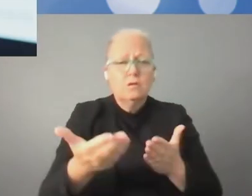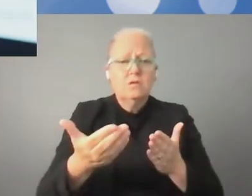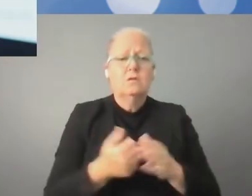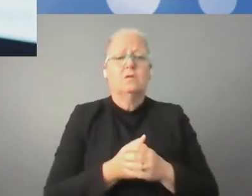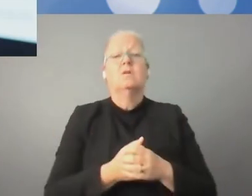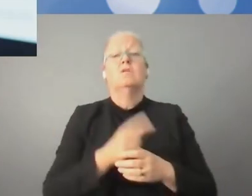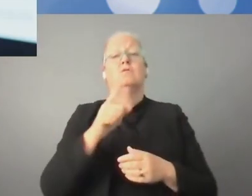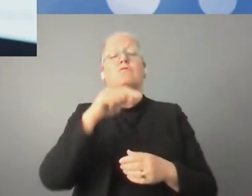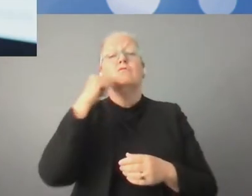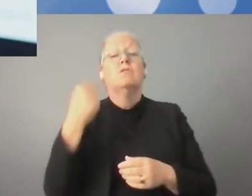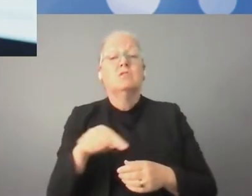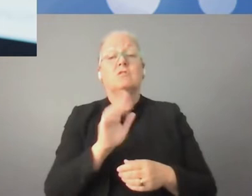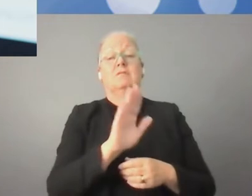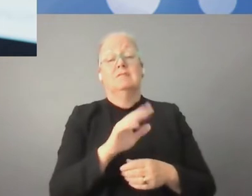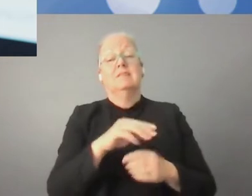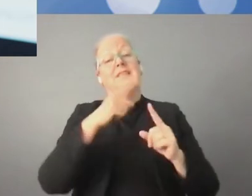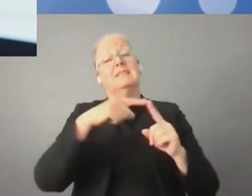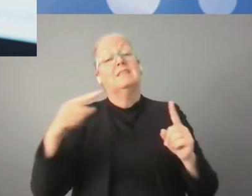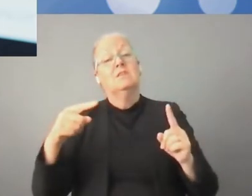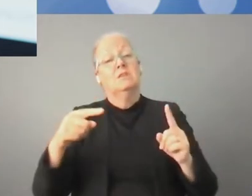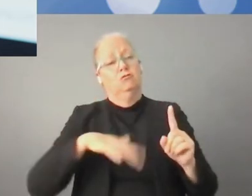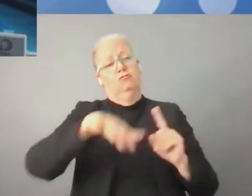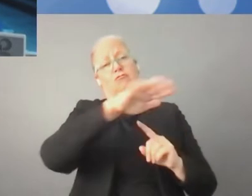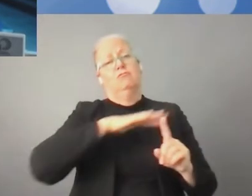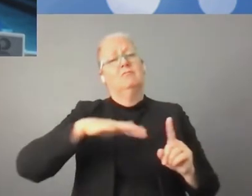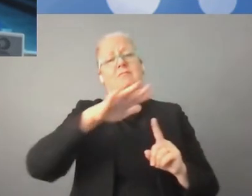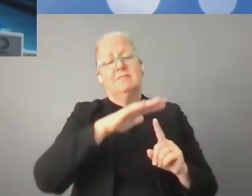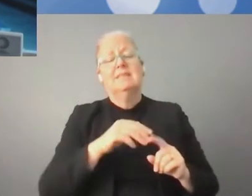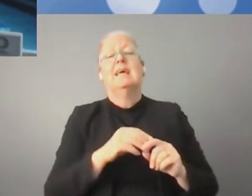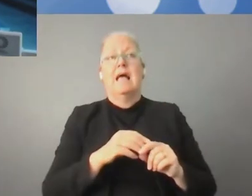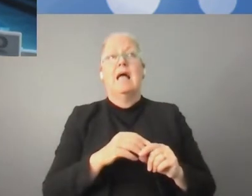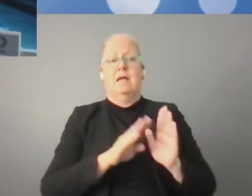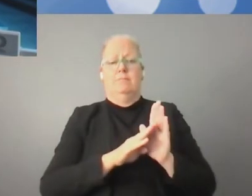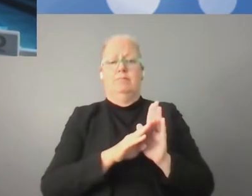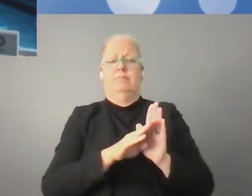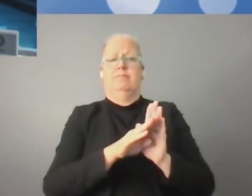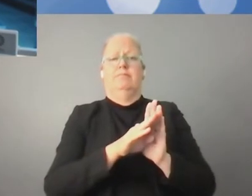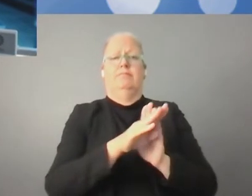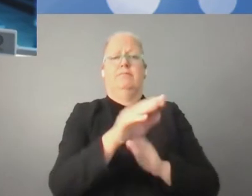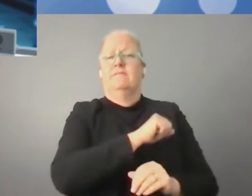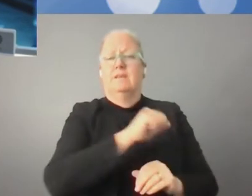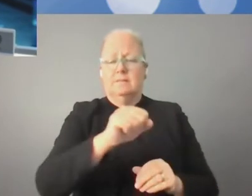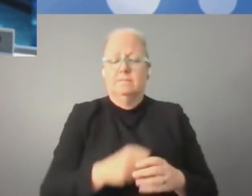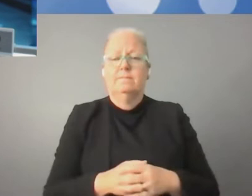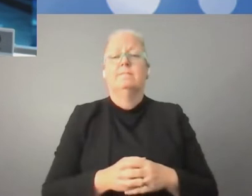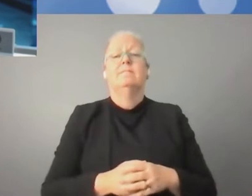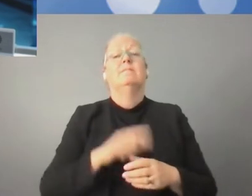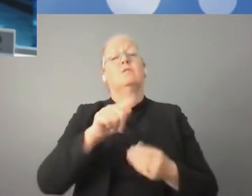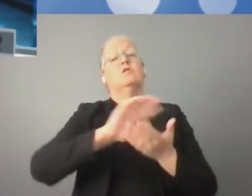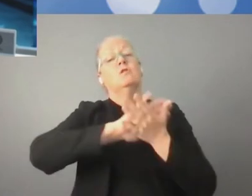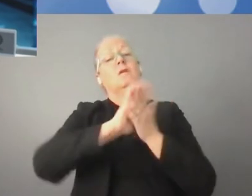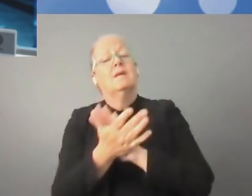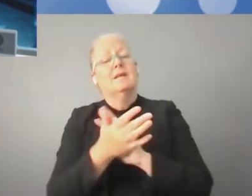digital technology industry is achievably developing digital transformation is our national